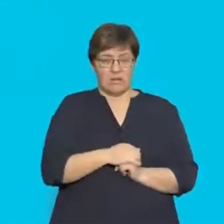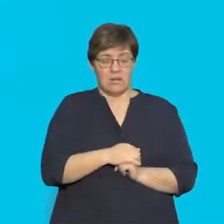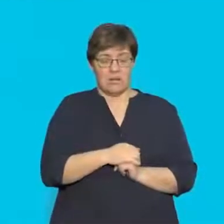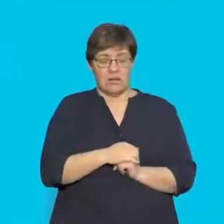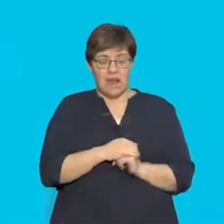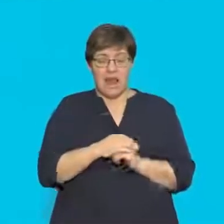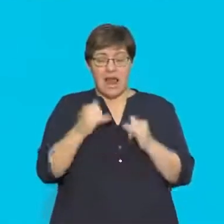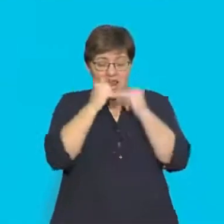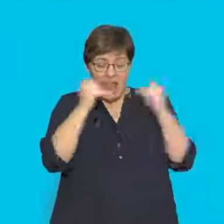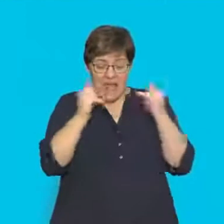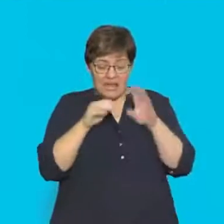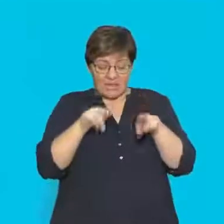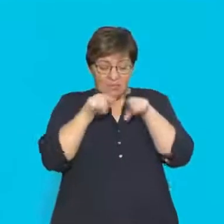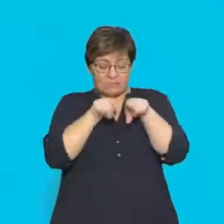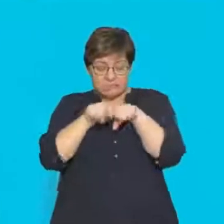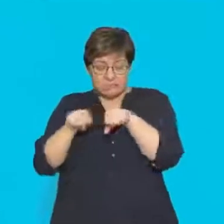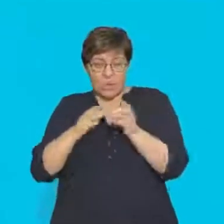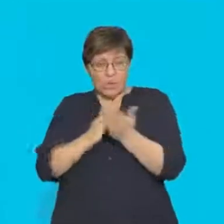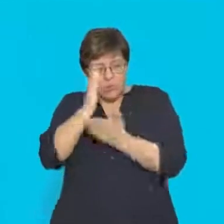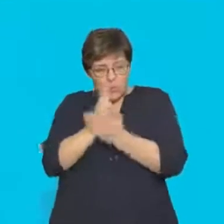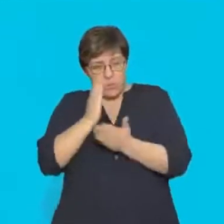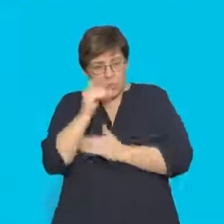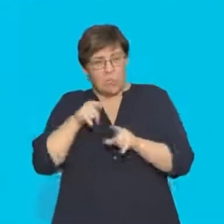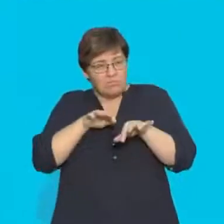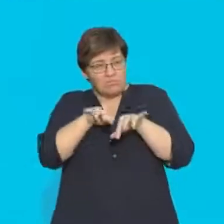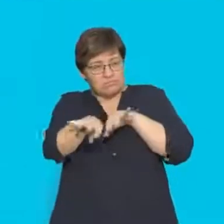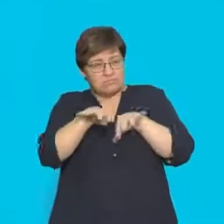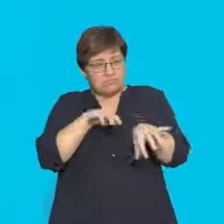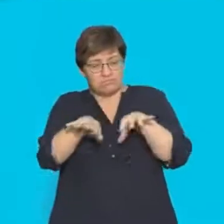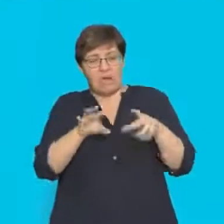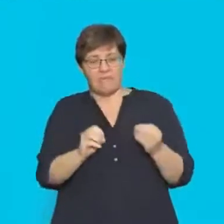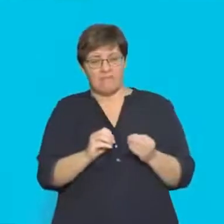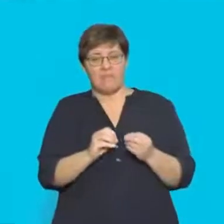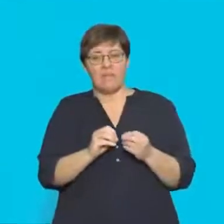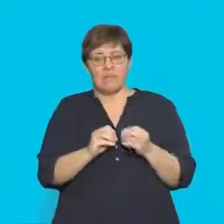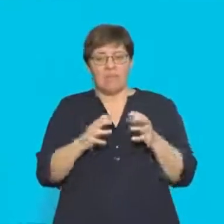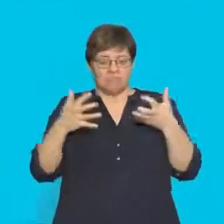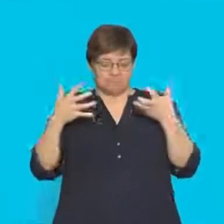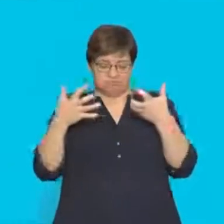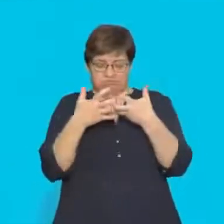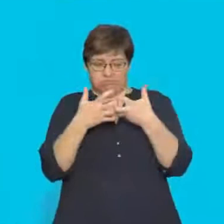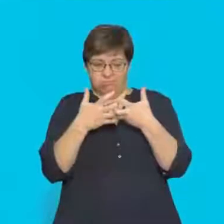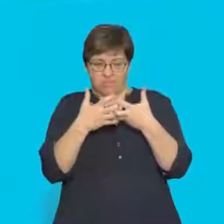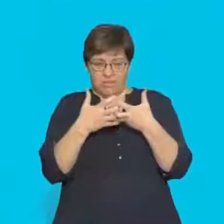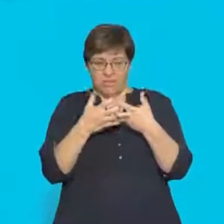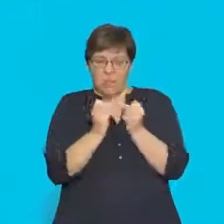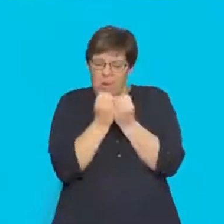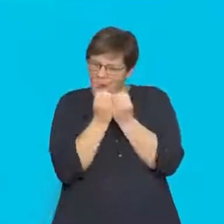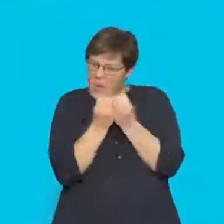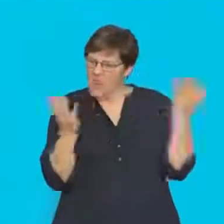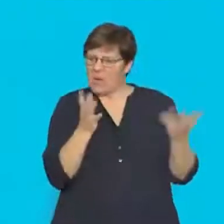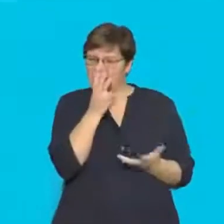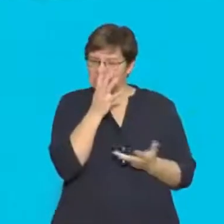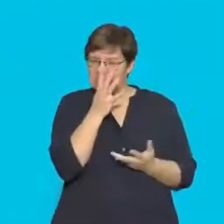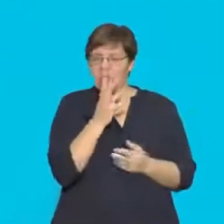field lines that are parallel to each other that are passing through this area. So they're kind of clustered together. There are lots